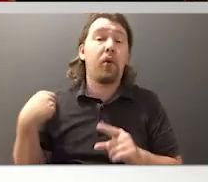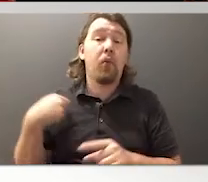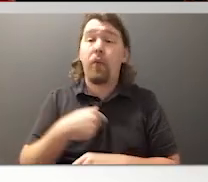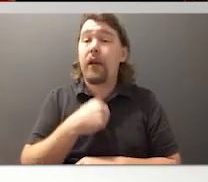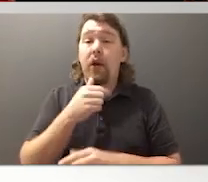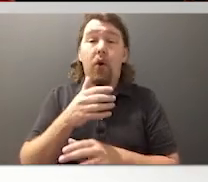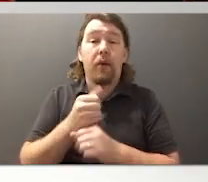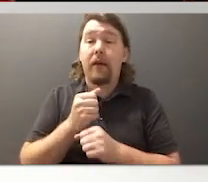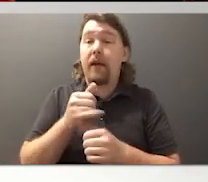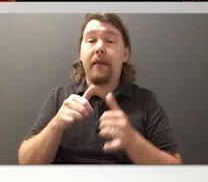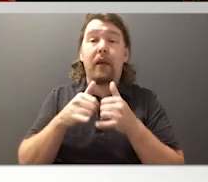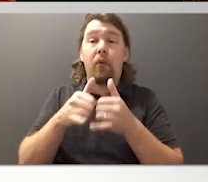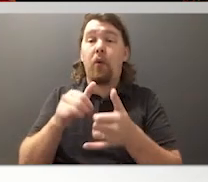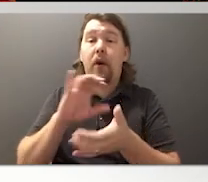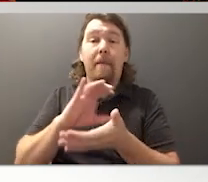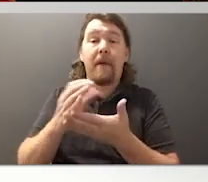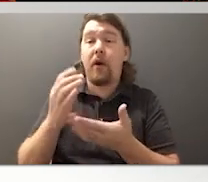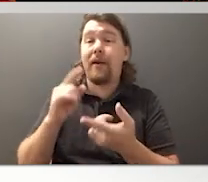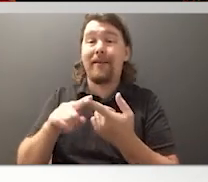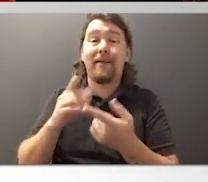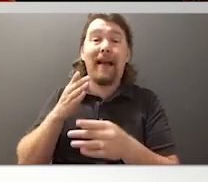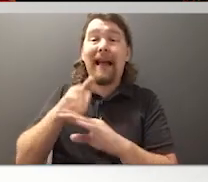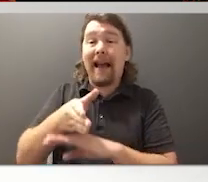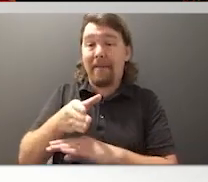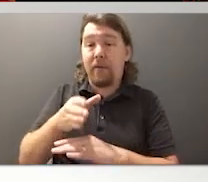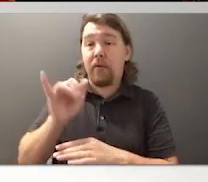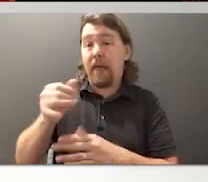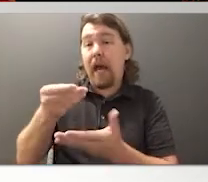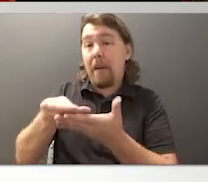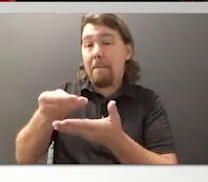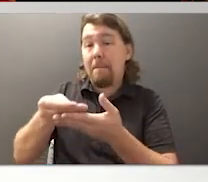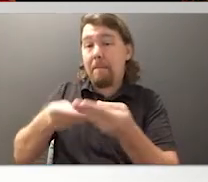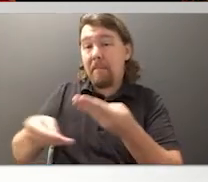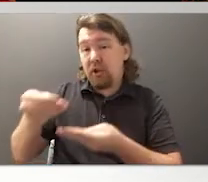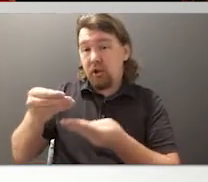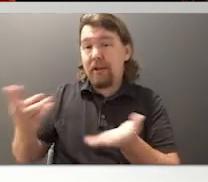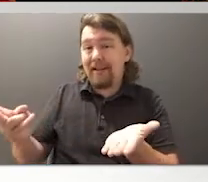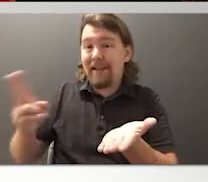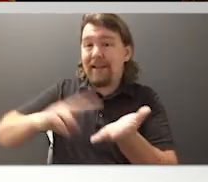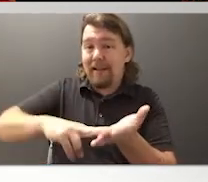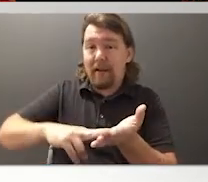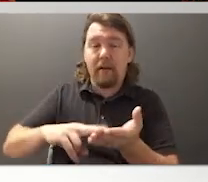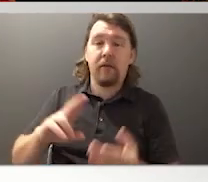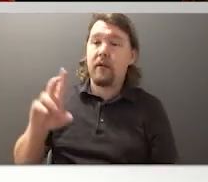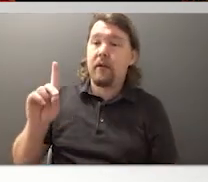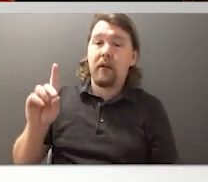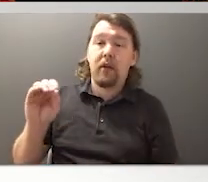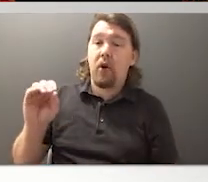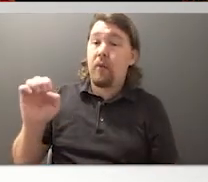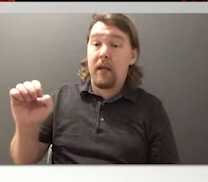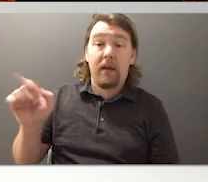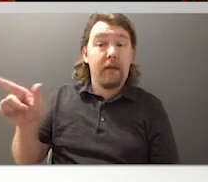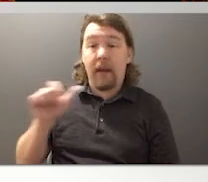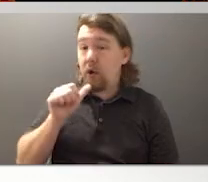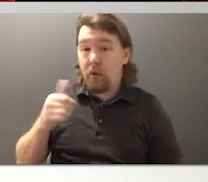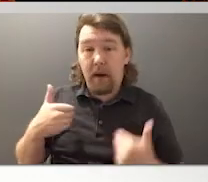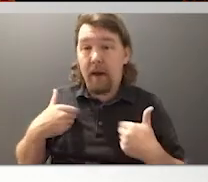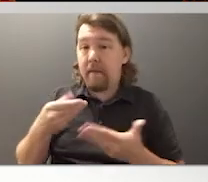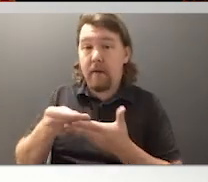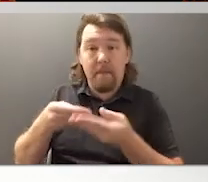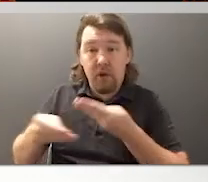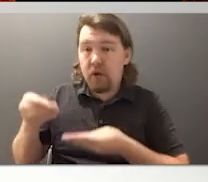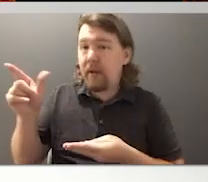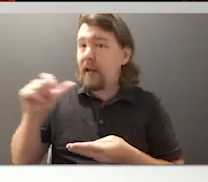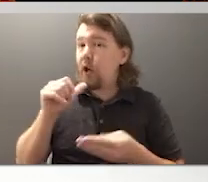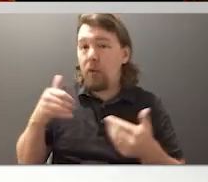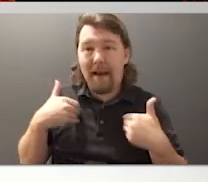It's very difficult to plan. But we don't get the award amounts until after the budget is signed, and then and the DOE